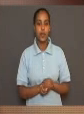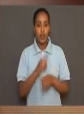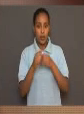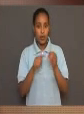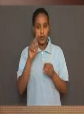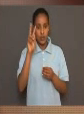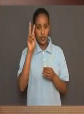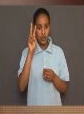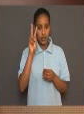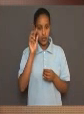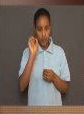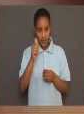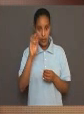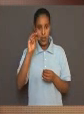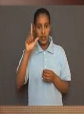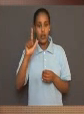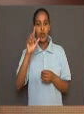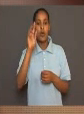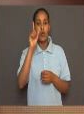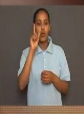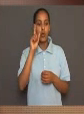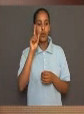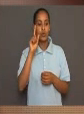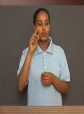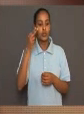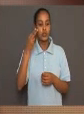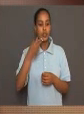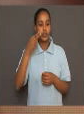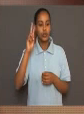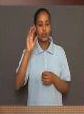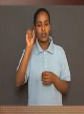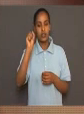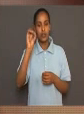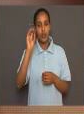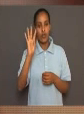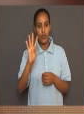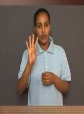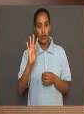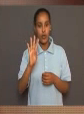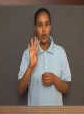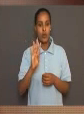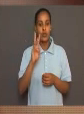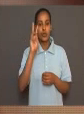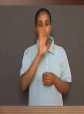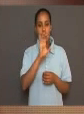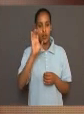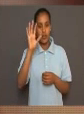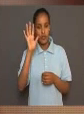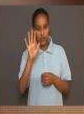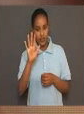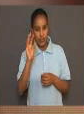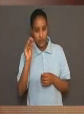About 10 milliliters of 1 molar sulfuric acid is placed into the